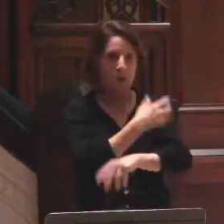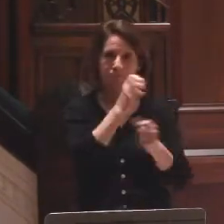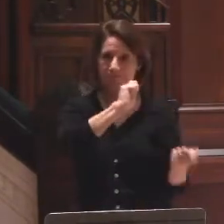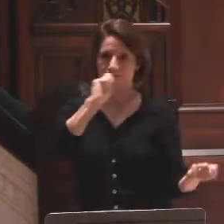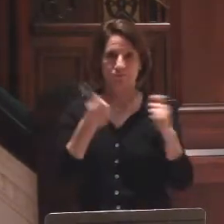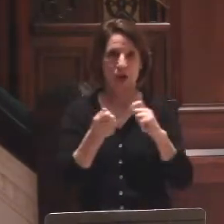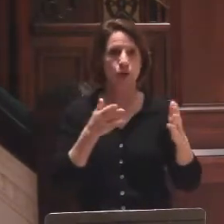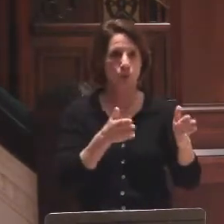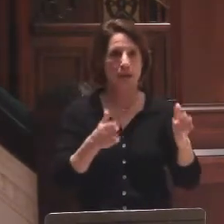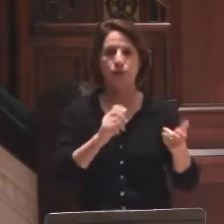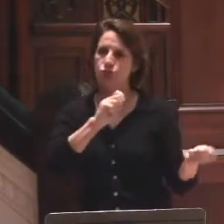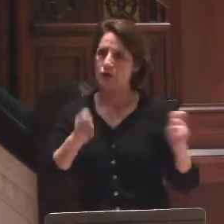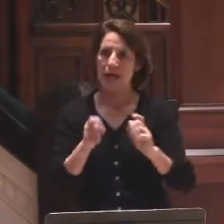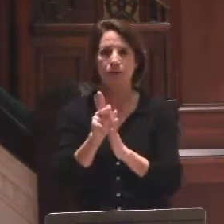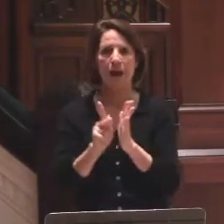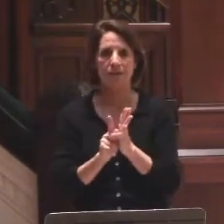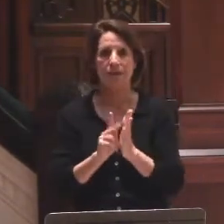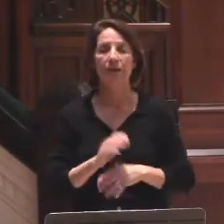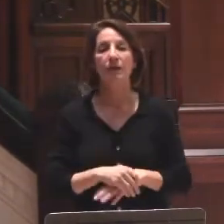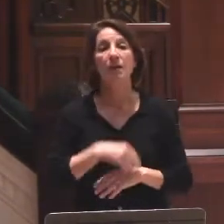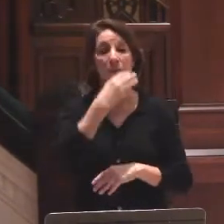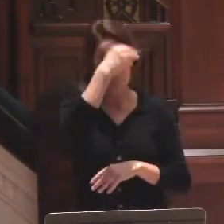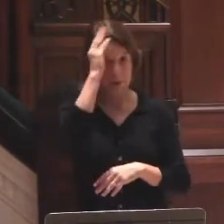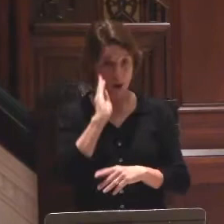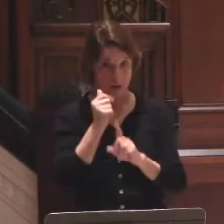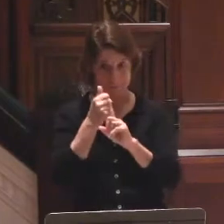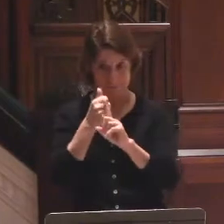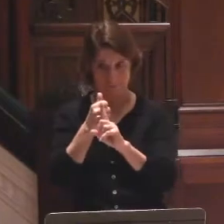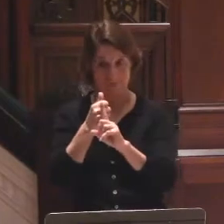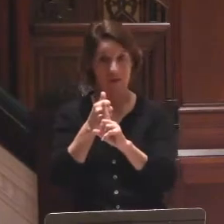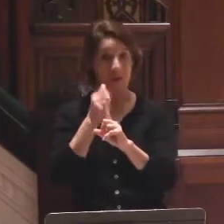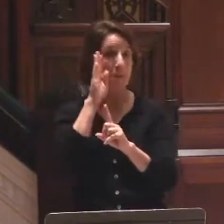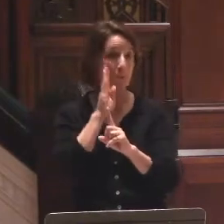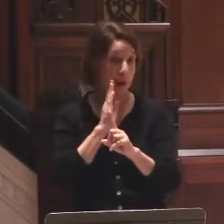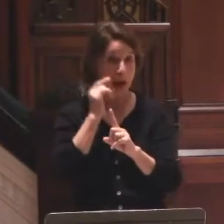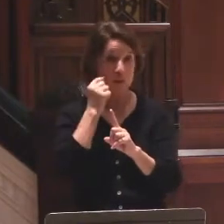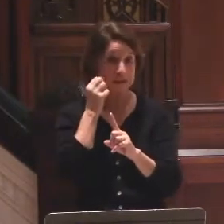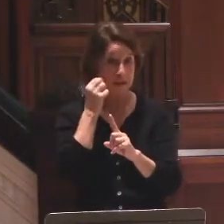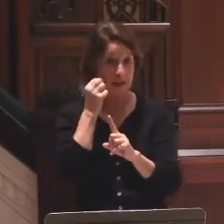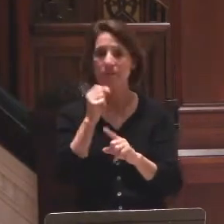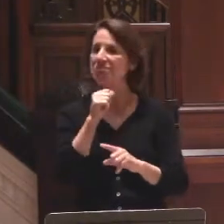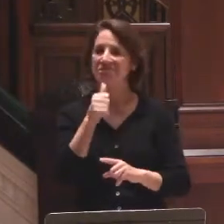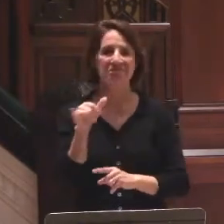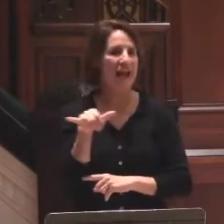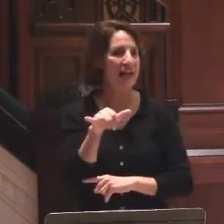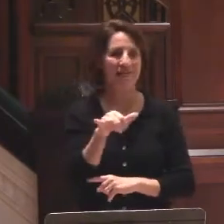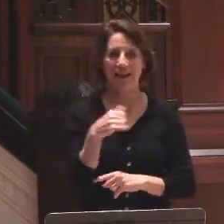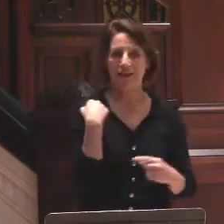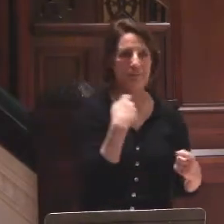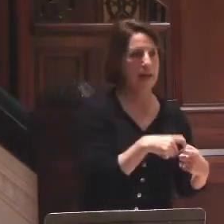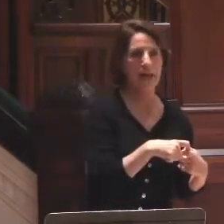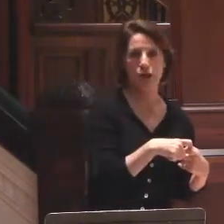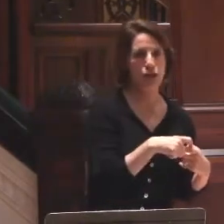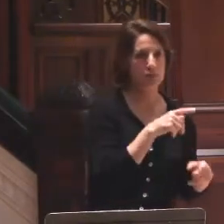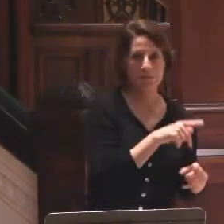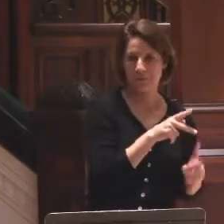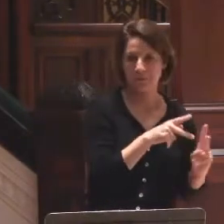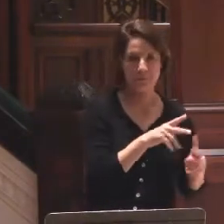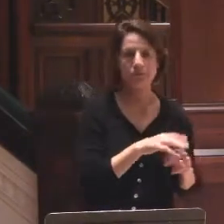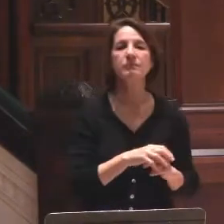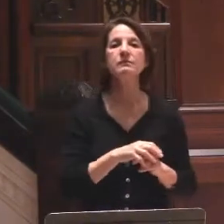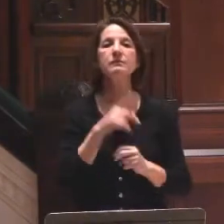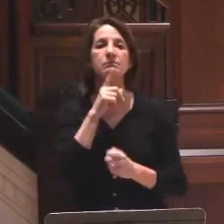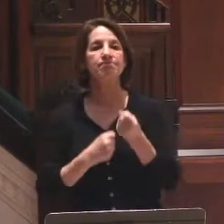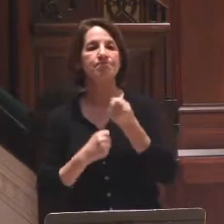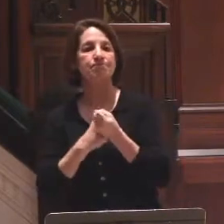policies. Mary is brown-skinned, unlike the color of the Spanish colonizers. She sides with the